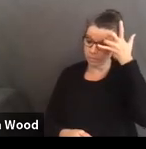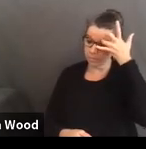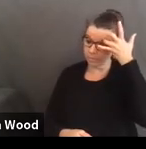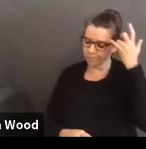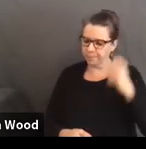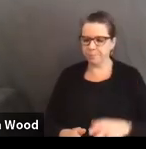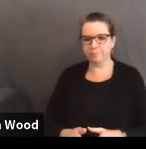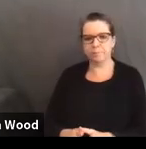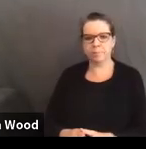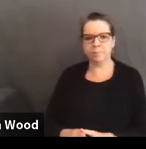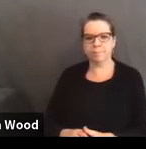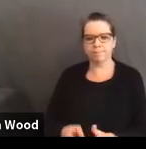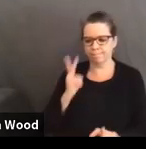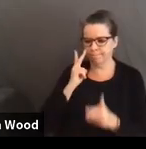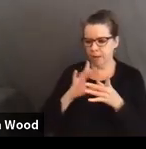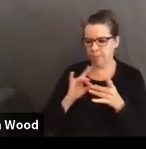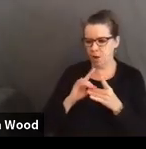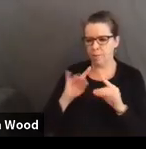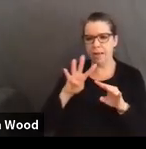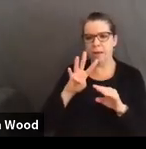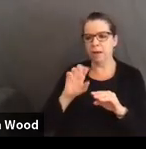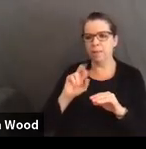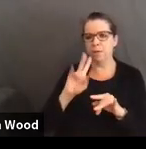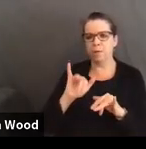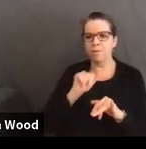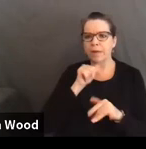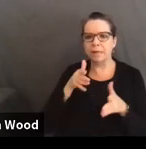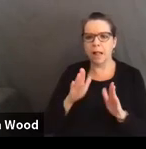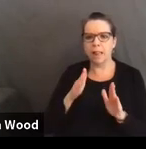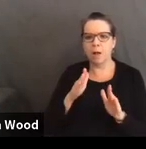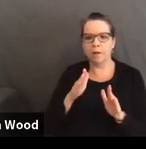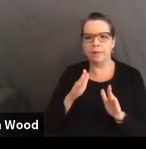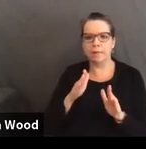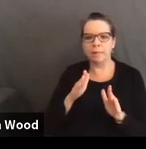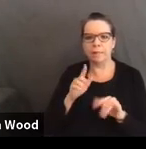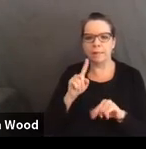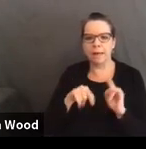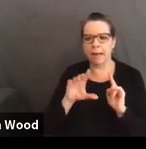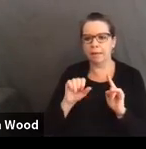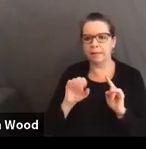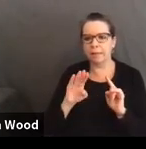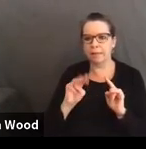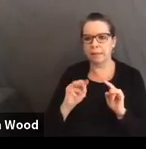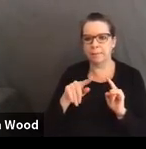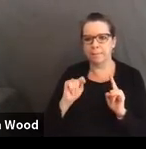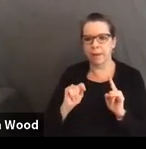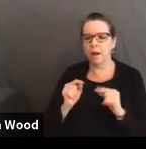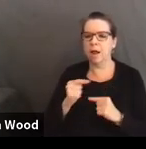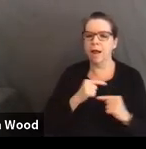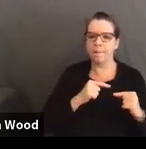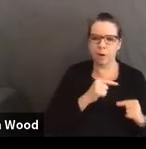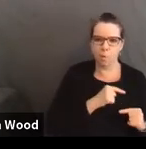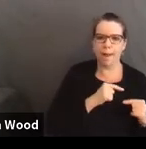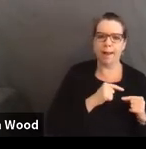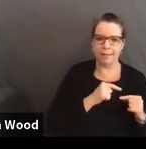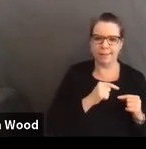We're getting some comments that the survey is actually not allowing some folks to submit. We're going to go back into our Qualtrics system